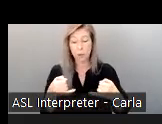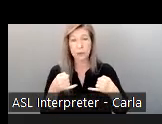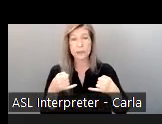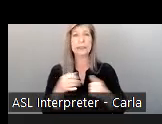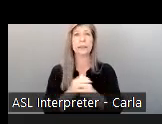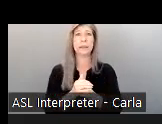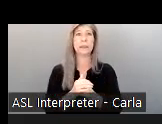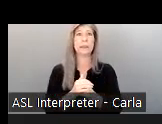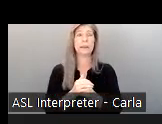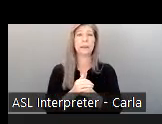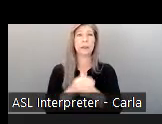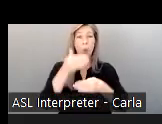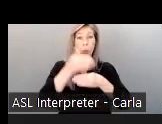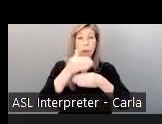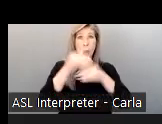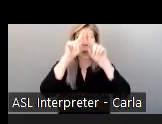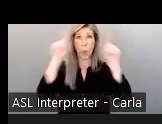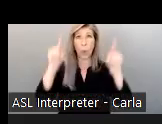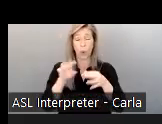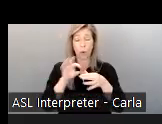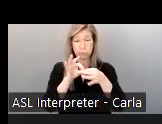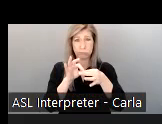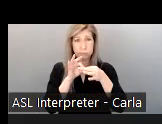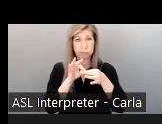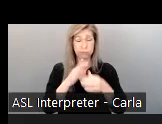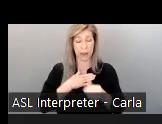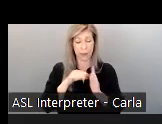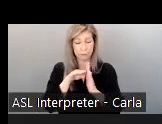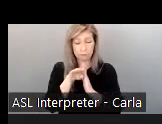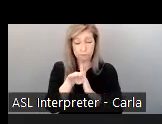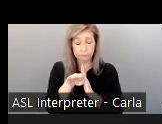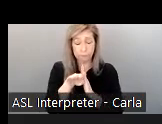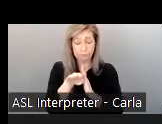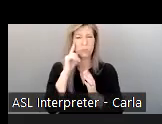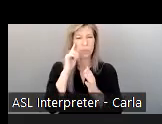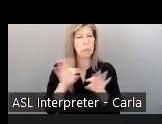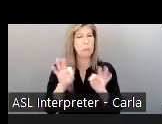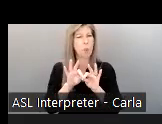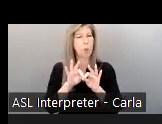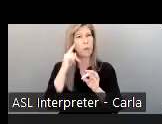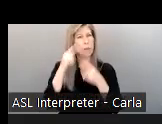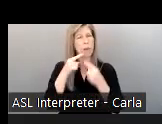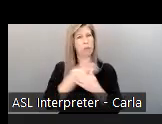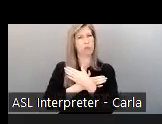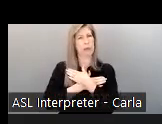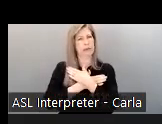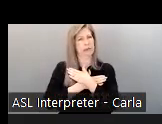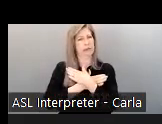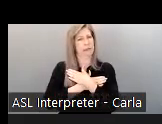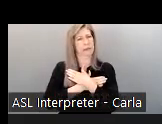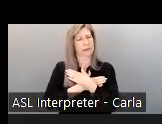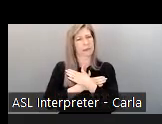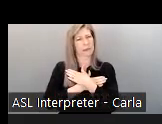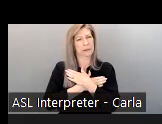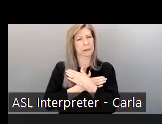window, thinking about rest in a deeper way. Because sometimes